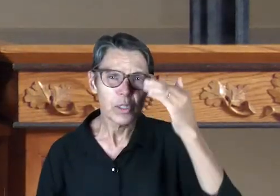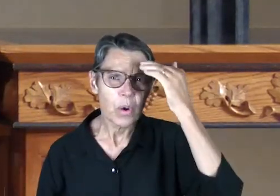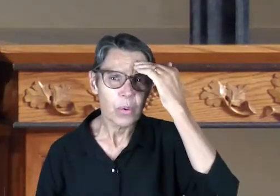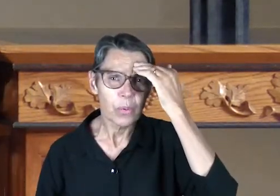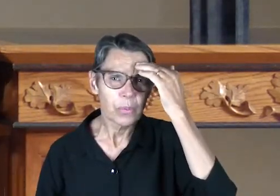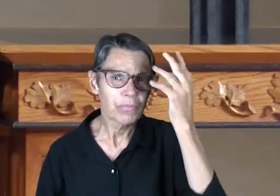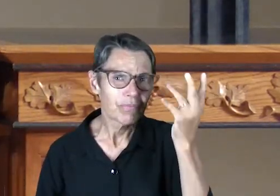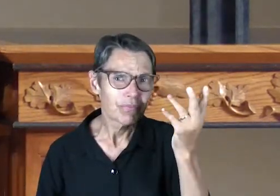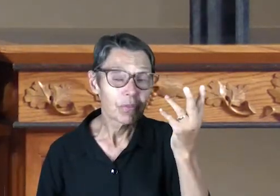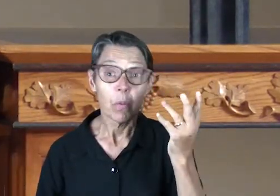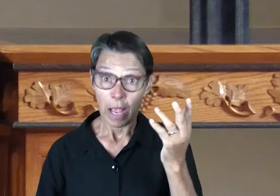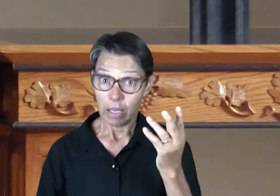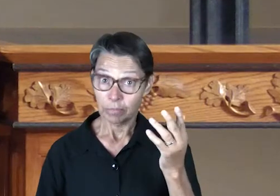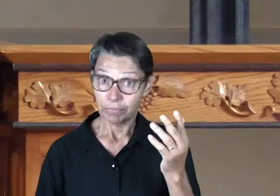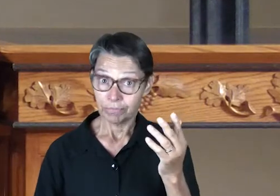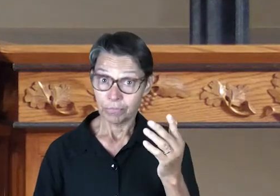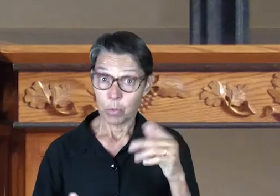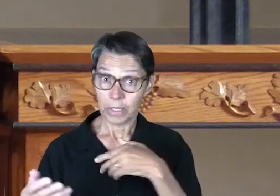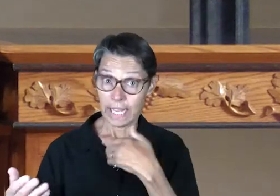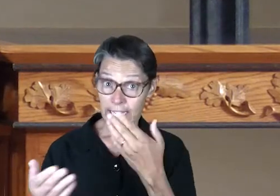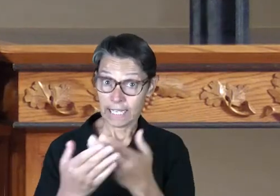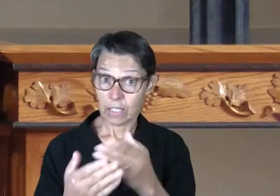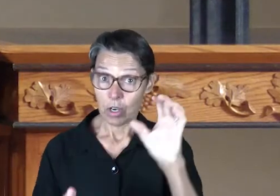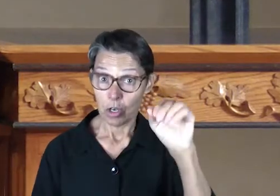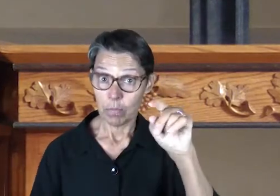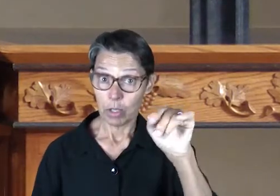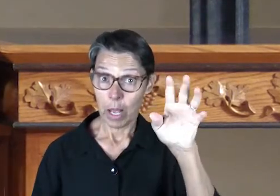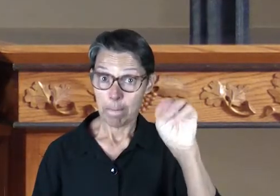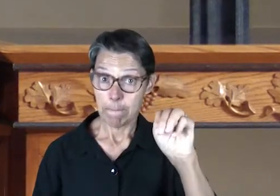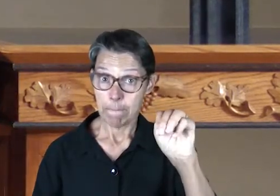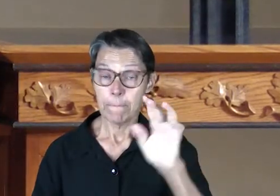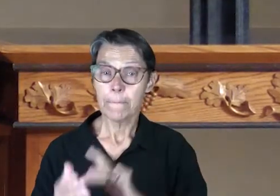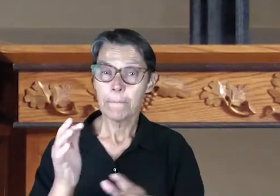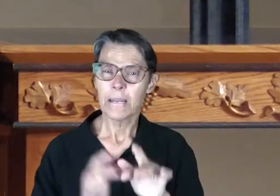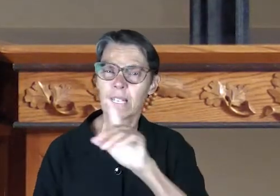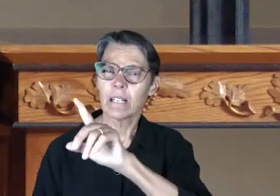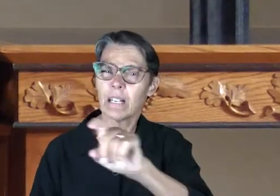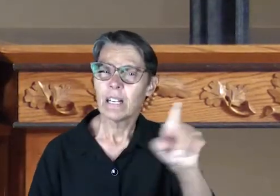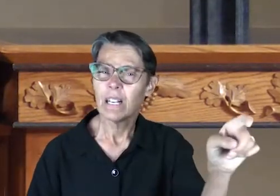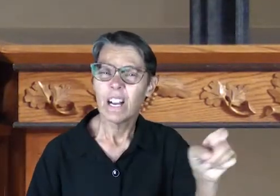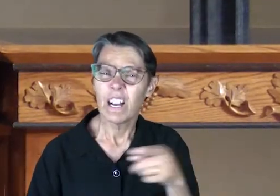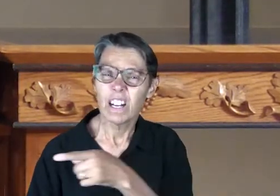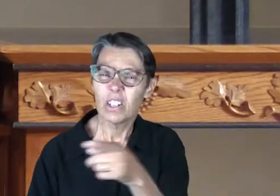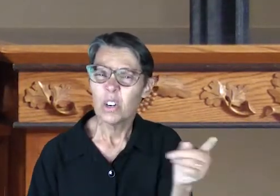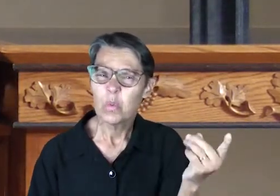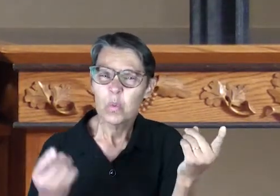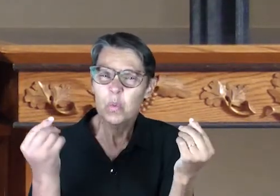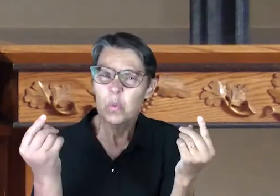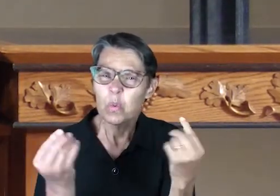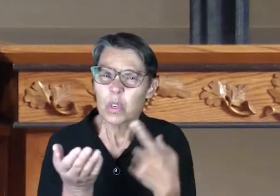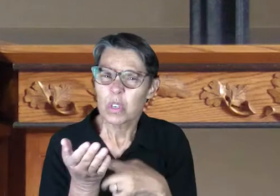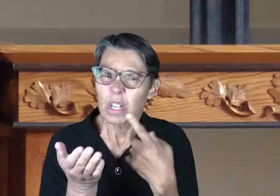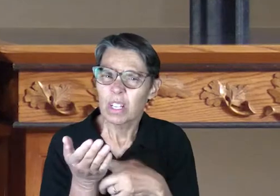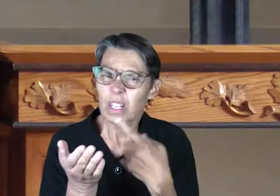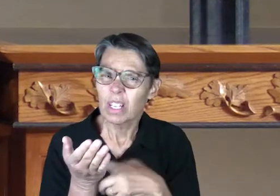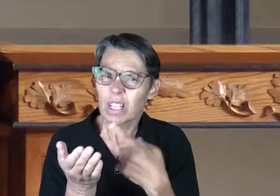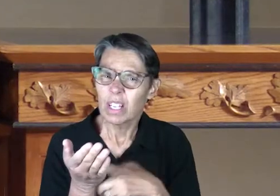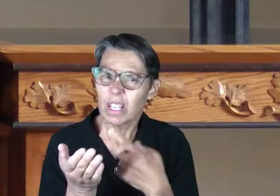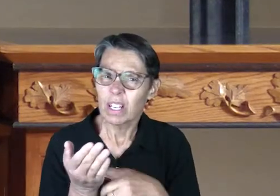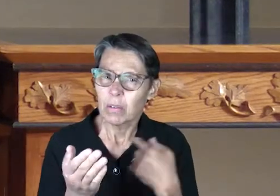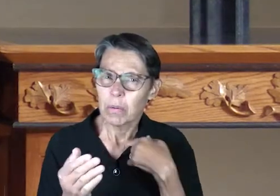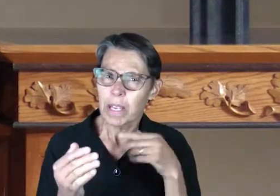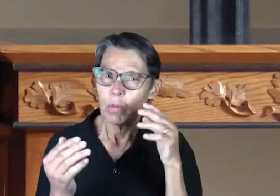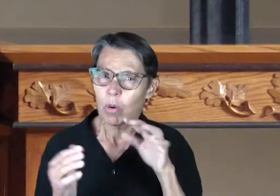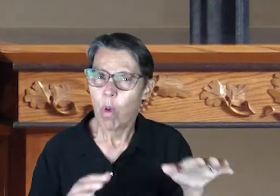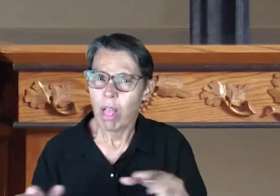know that. So you know what Jesus does? They get to Capernaum and Jesus says, what are y'all talking about